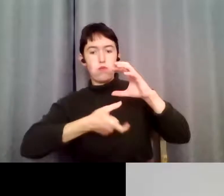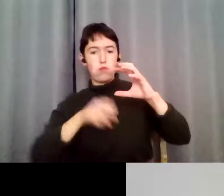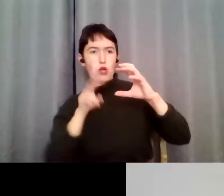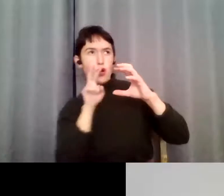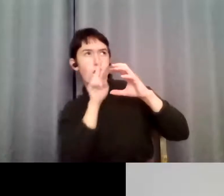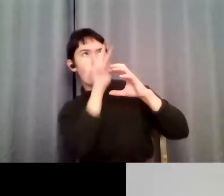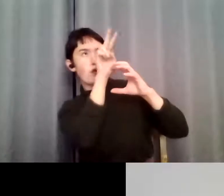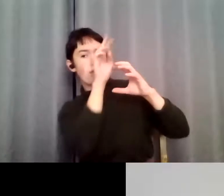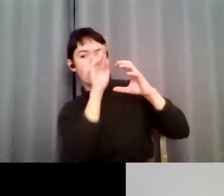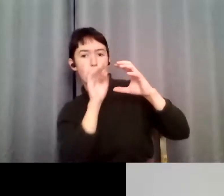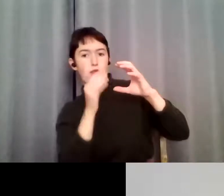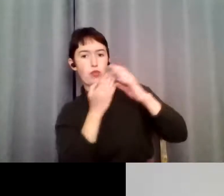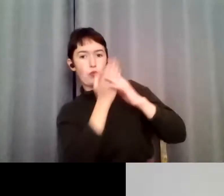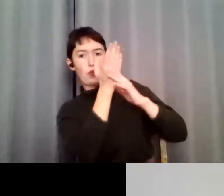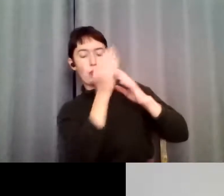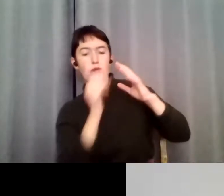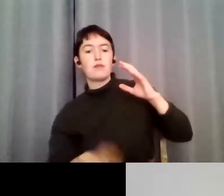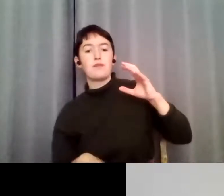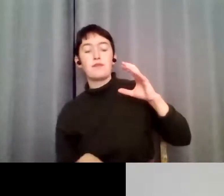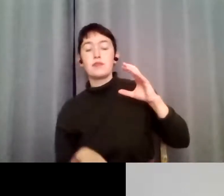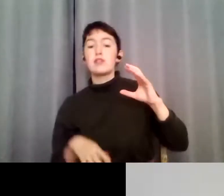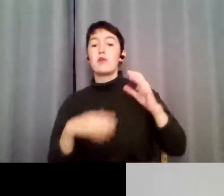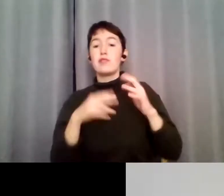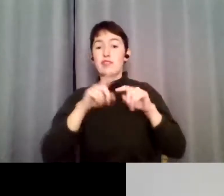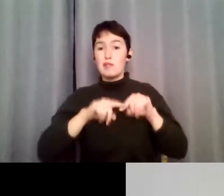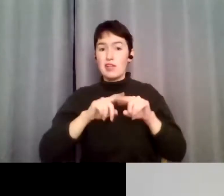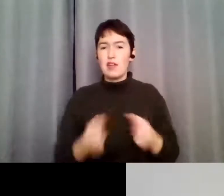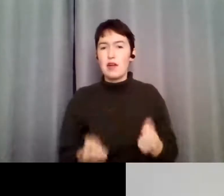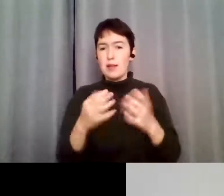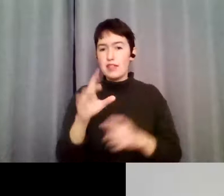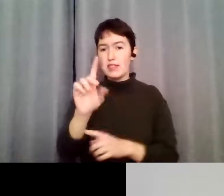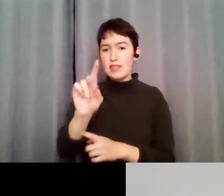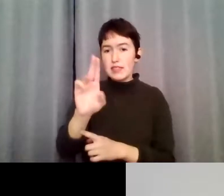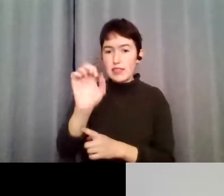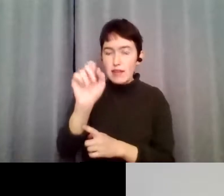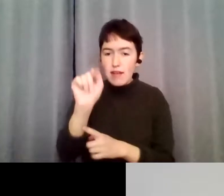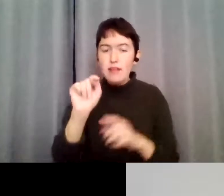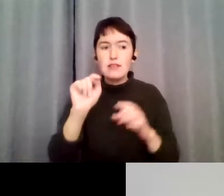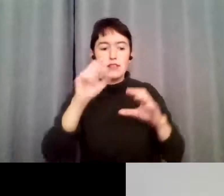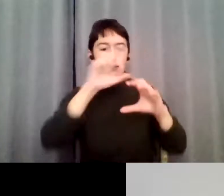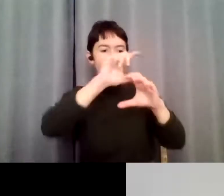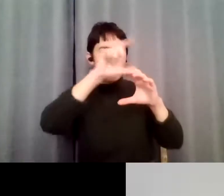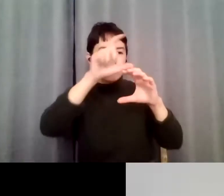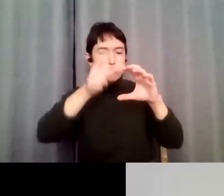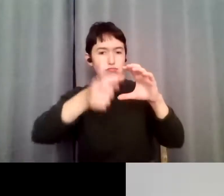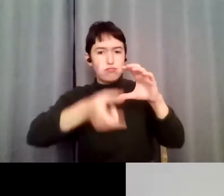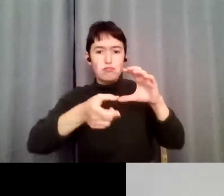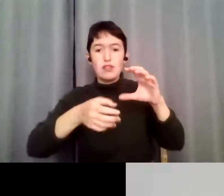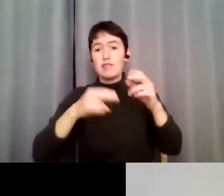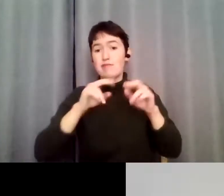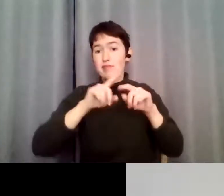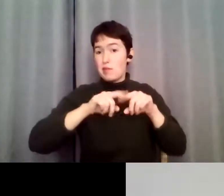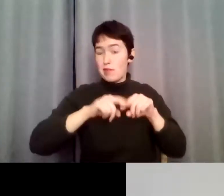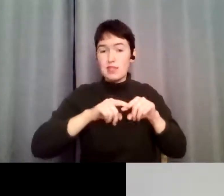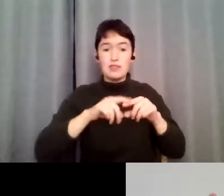our own atmosphere, the moon can look different. The moon might appear to be different colors. So sometimes when you look at the moon and you notice that sometimes it might